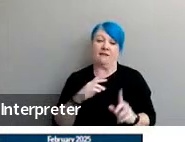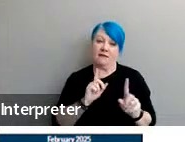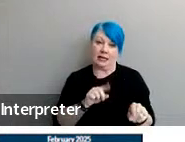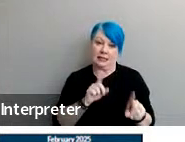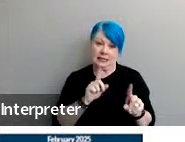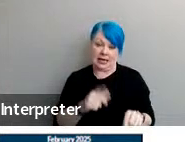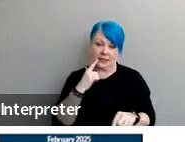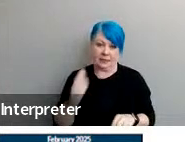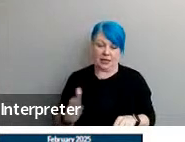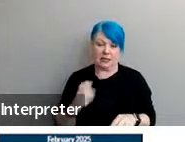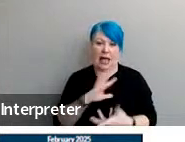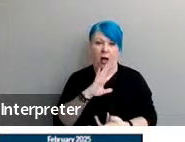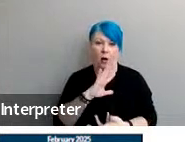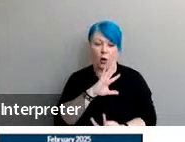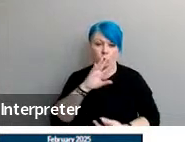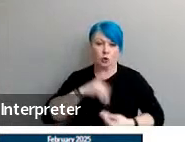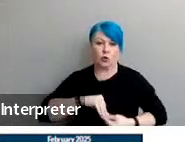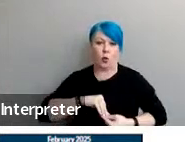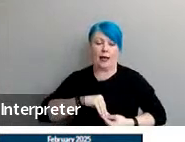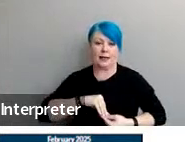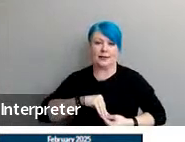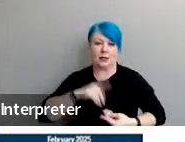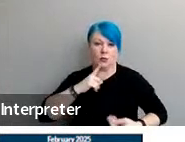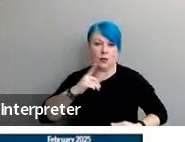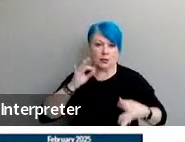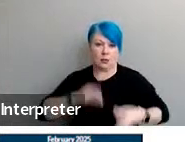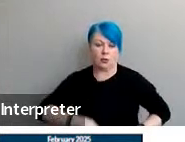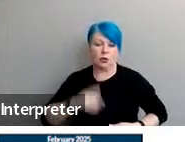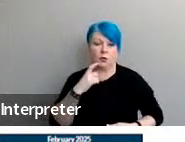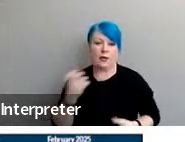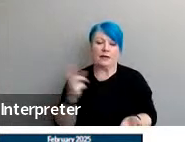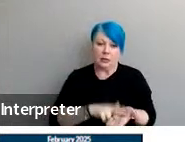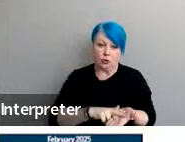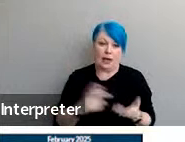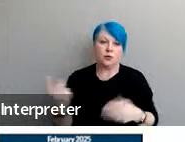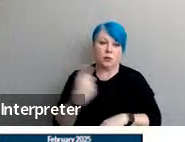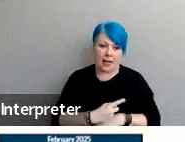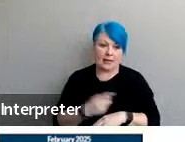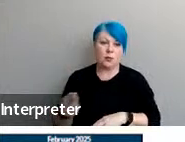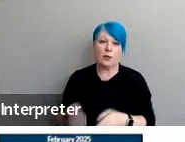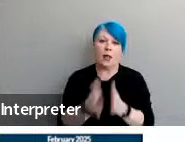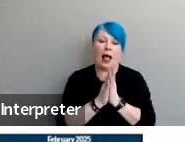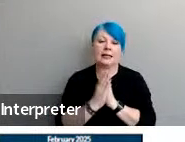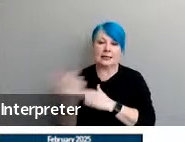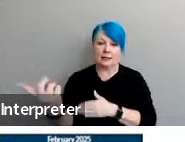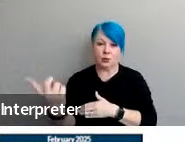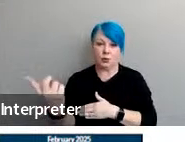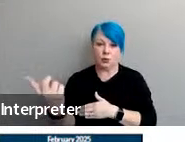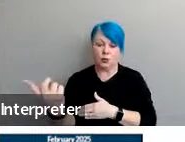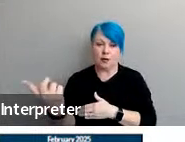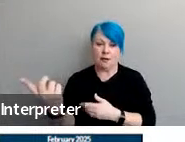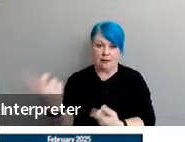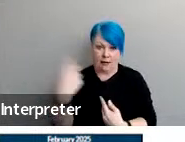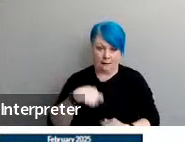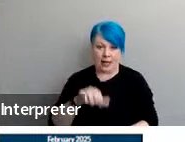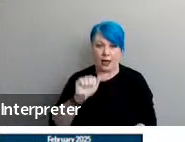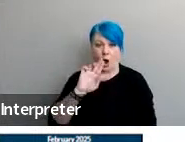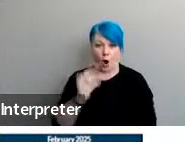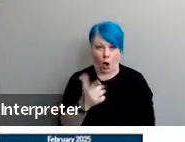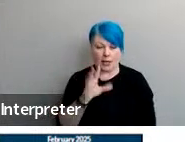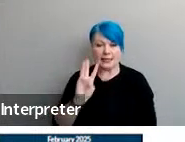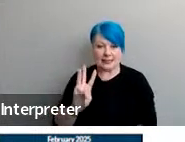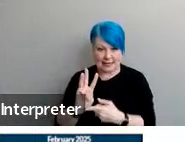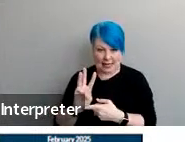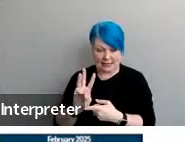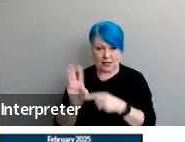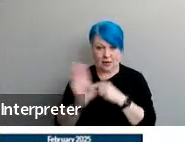joint resolution we have multiple days of professional development and contractual days, we'll have them come in August 6th. Our fall break will then